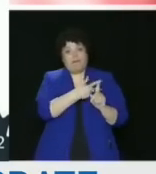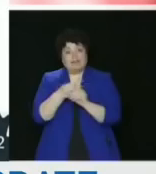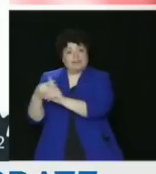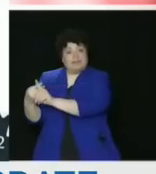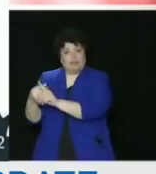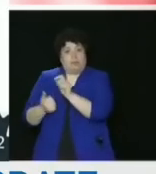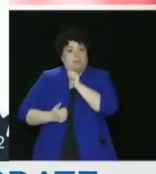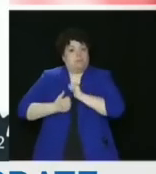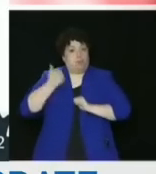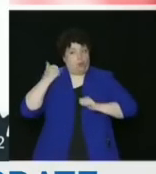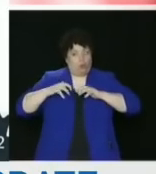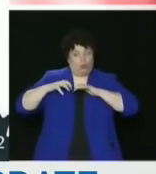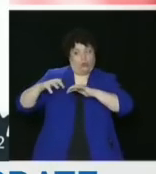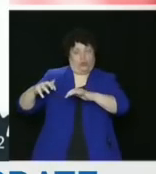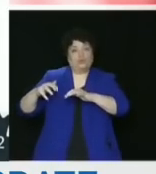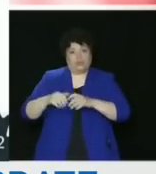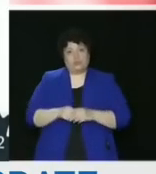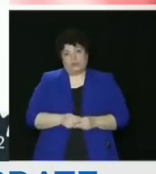population.